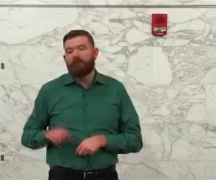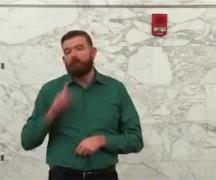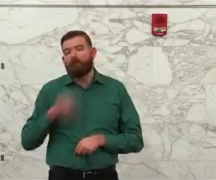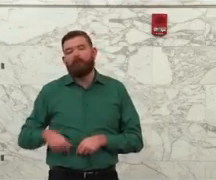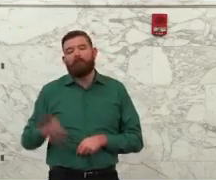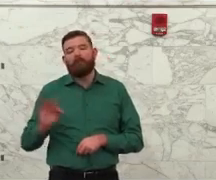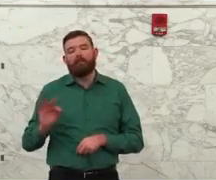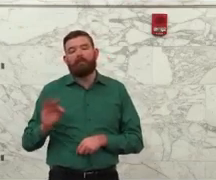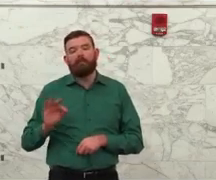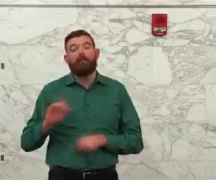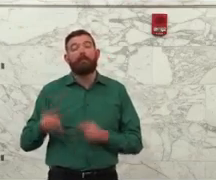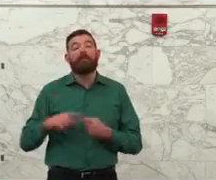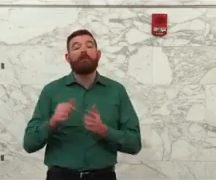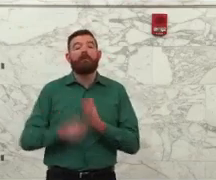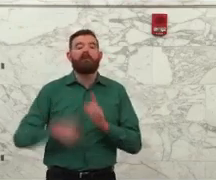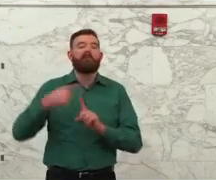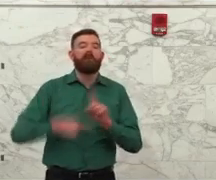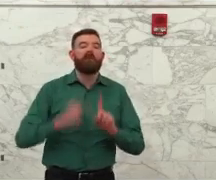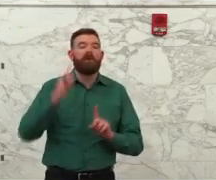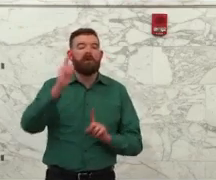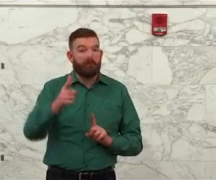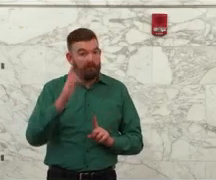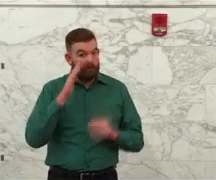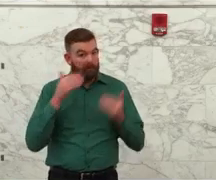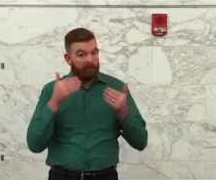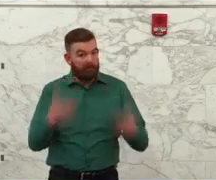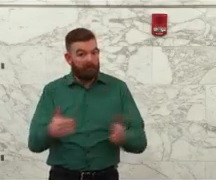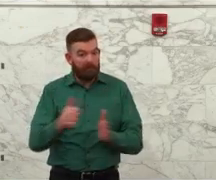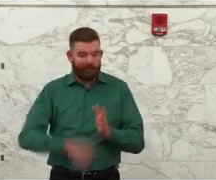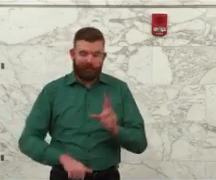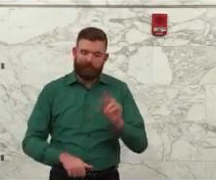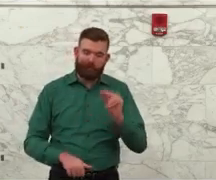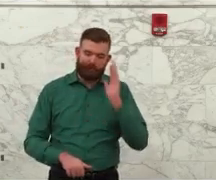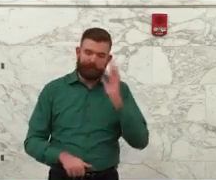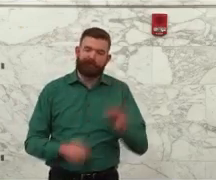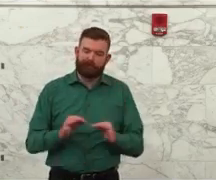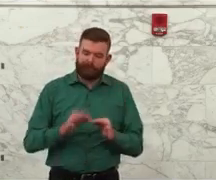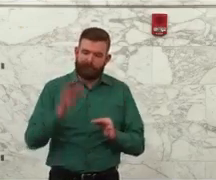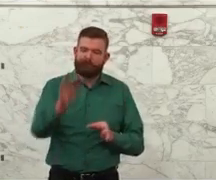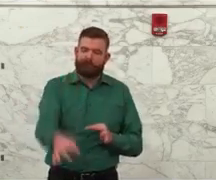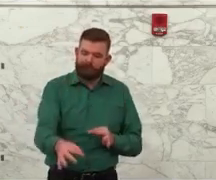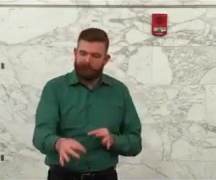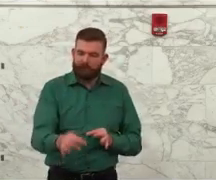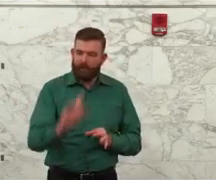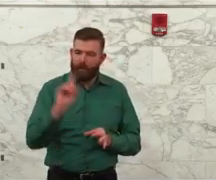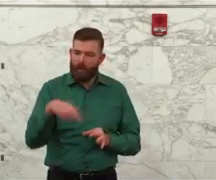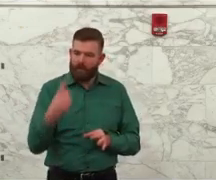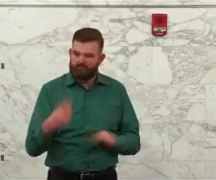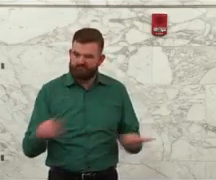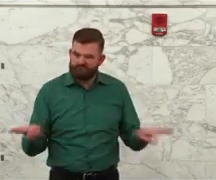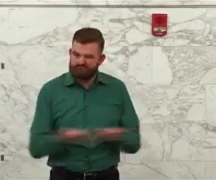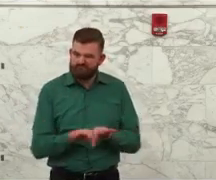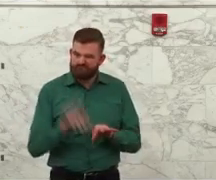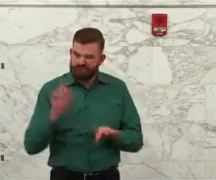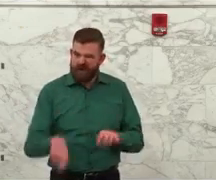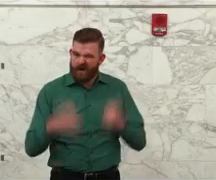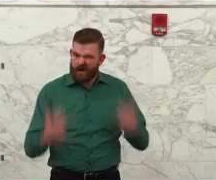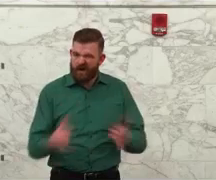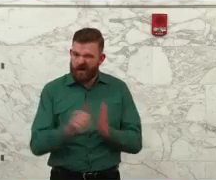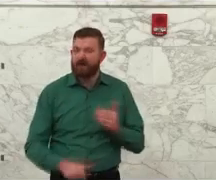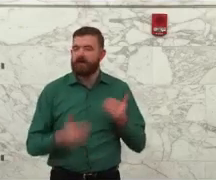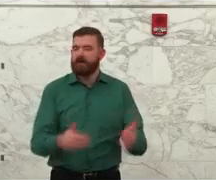jerk about that. Thank you. Mark, you good? Okay, sir. Yes. Same Board of Ed question, because I still don't have the answer. I will.